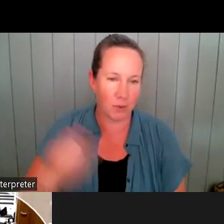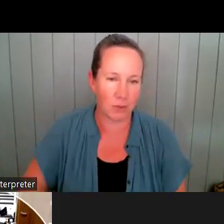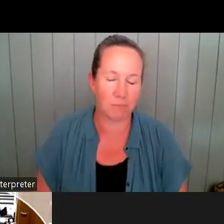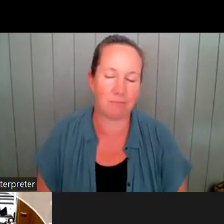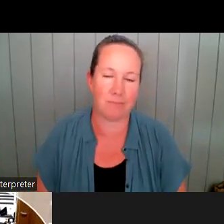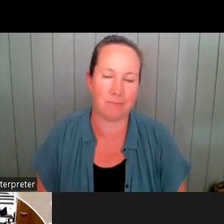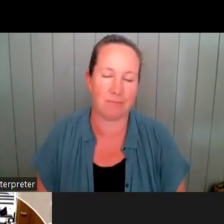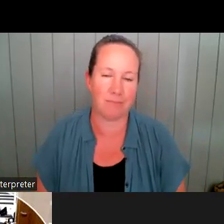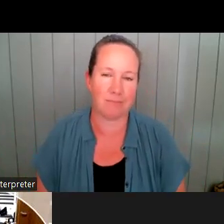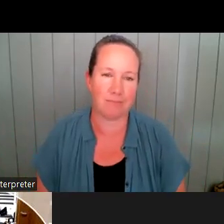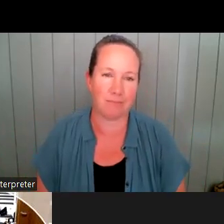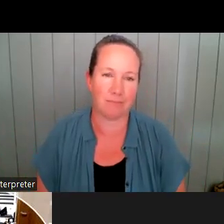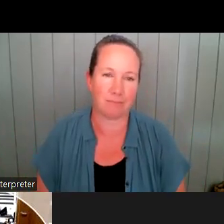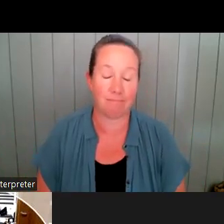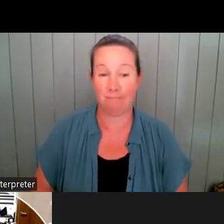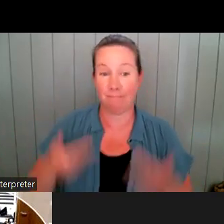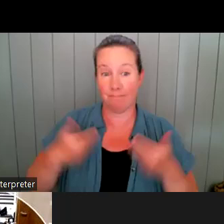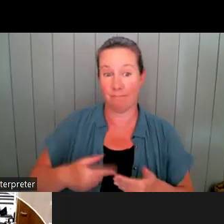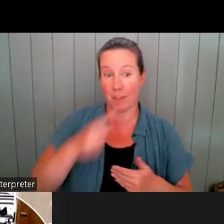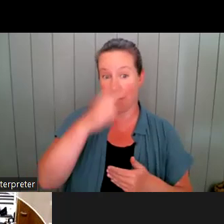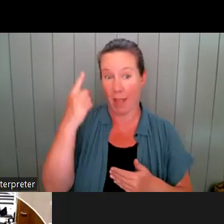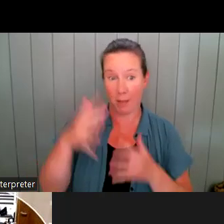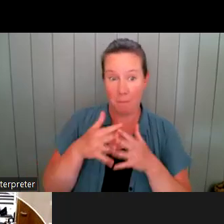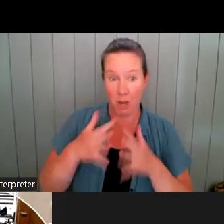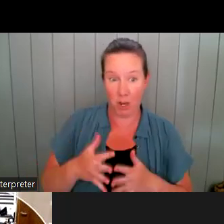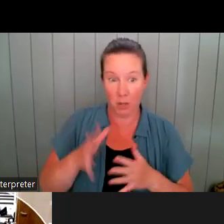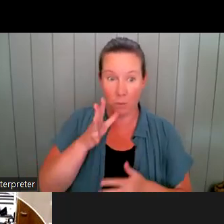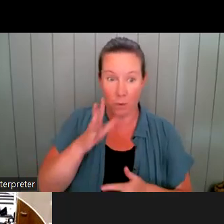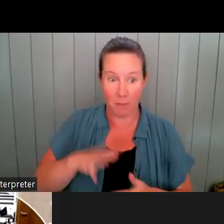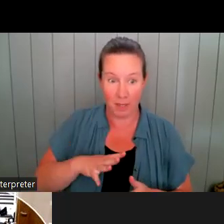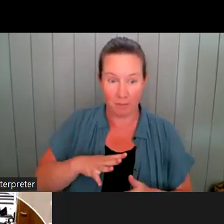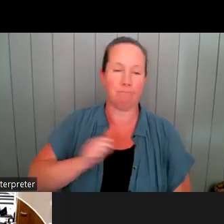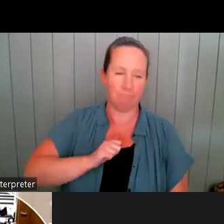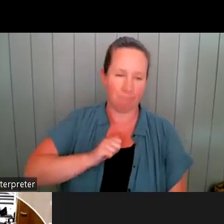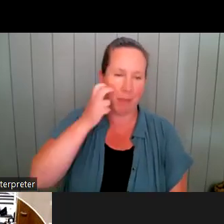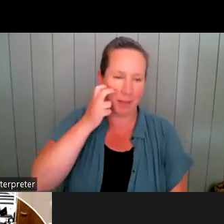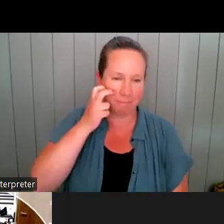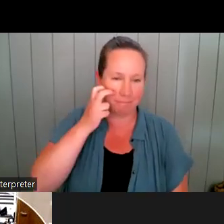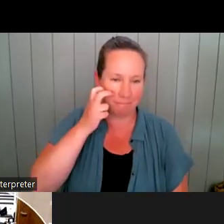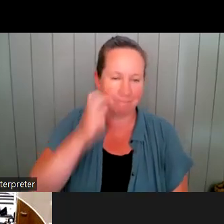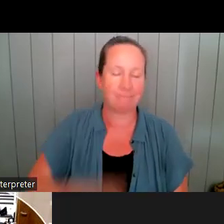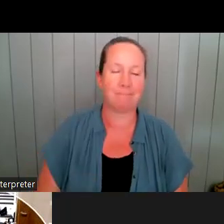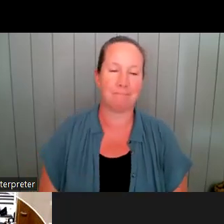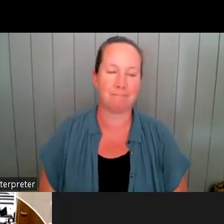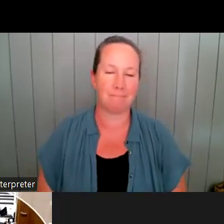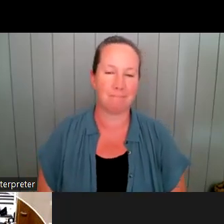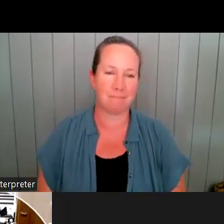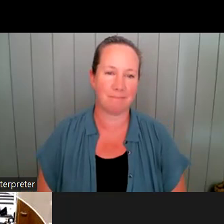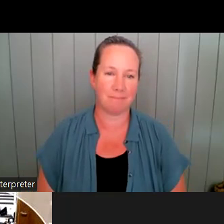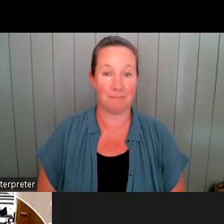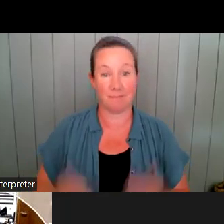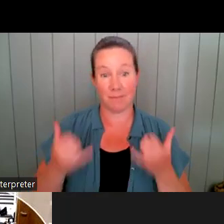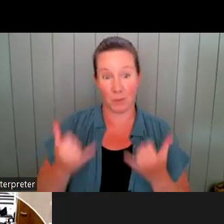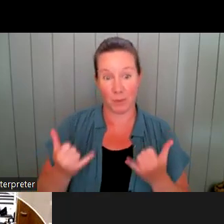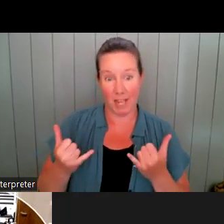I'm a Black American woman who is blind. Today, I am joined